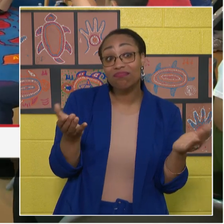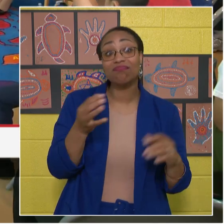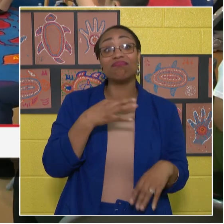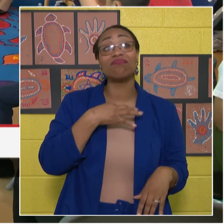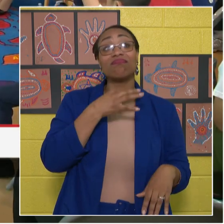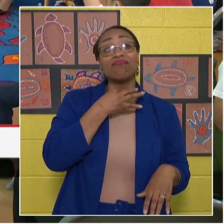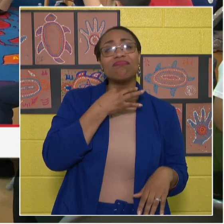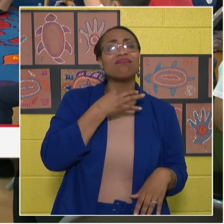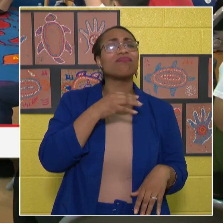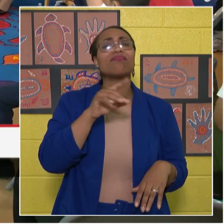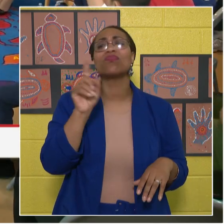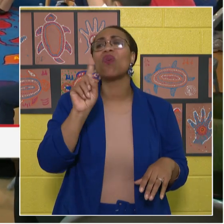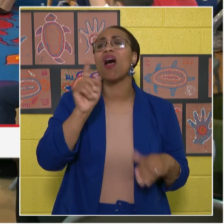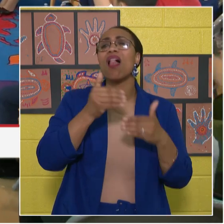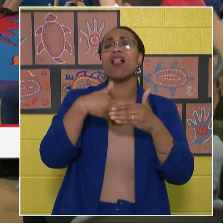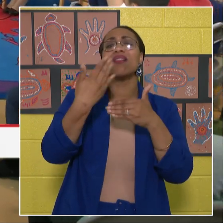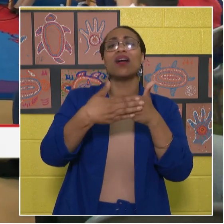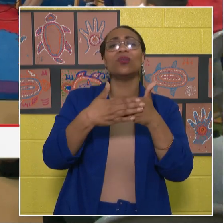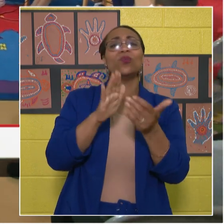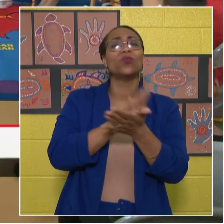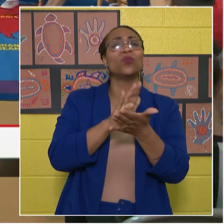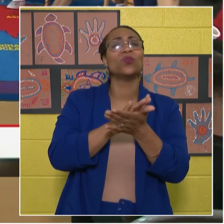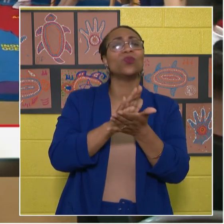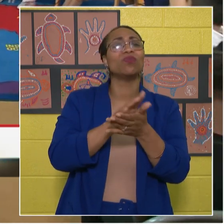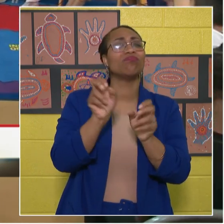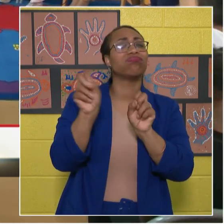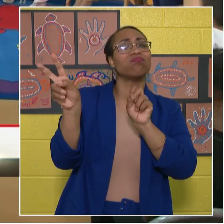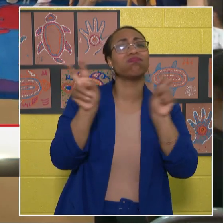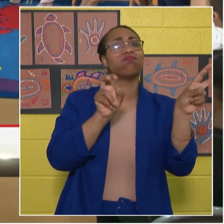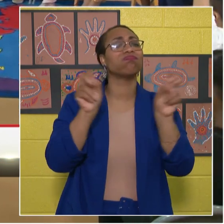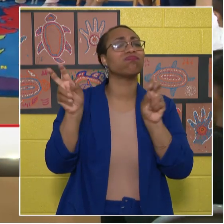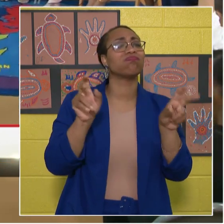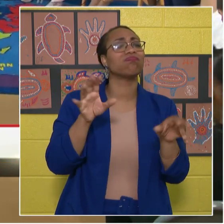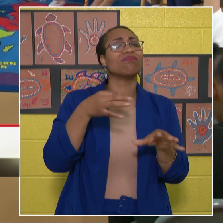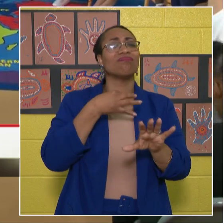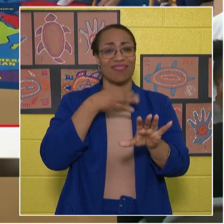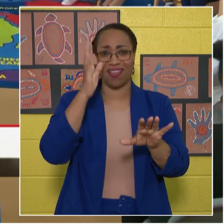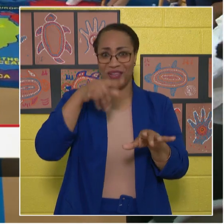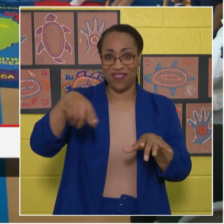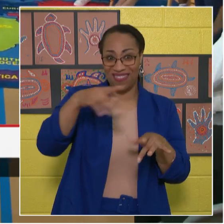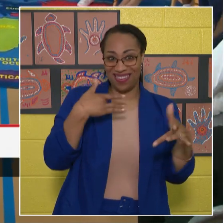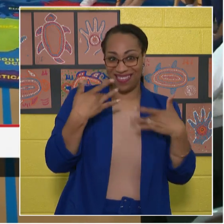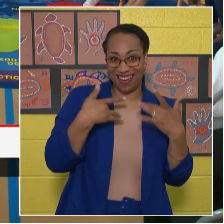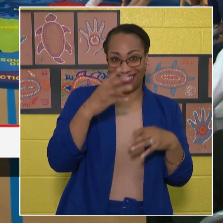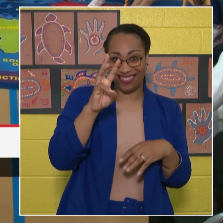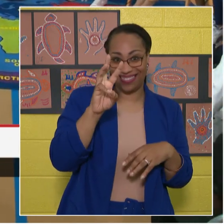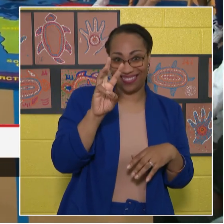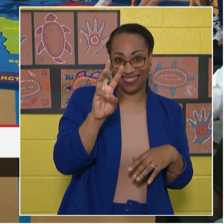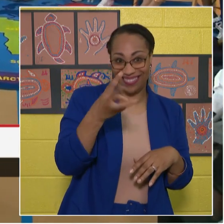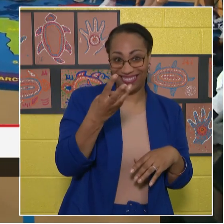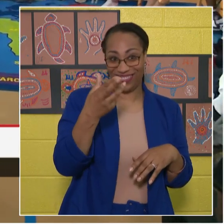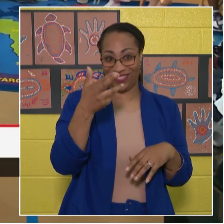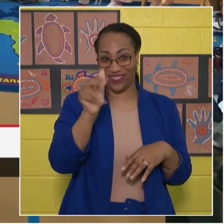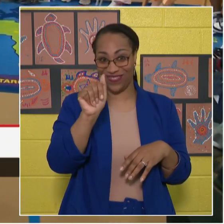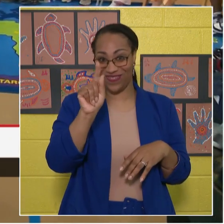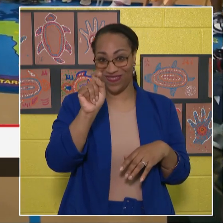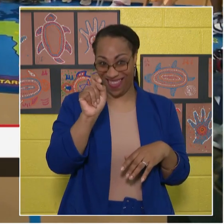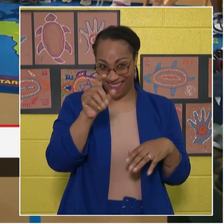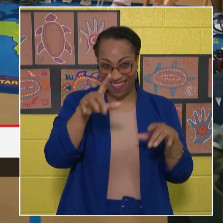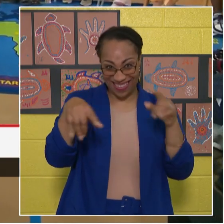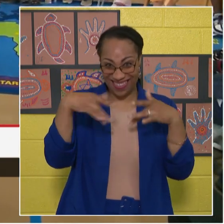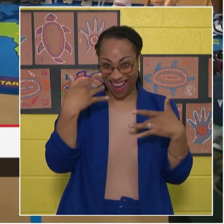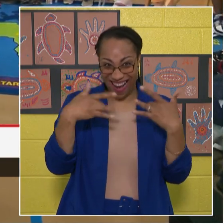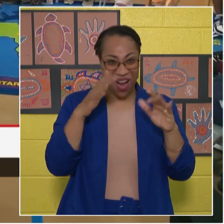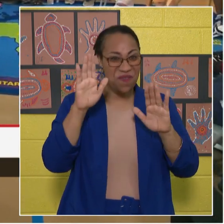what you're excited about your next sixth grade experience.